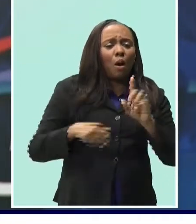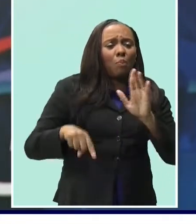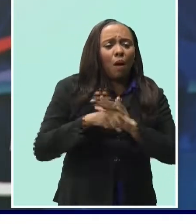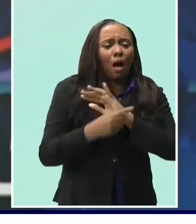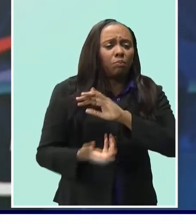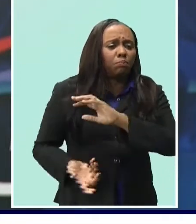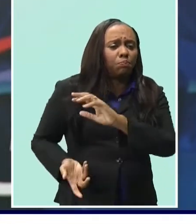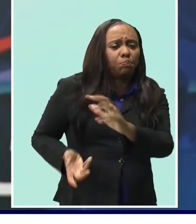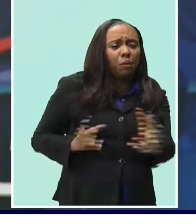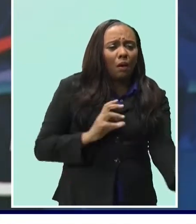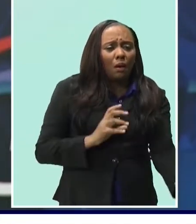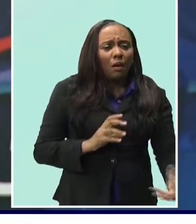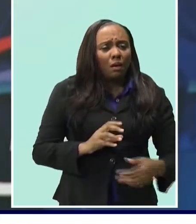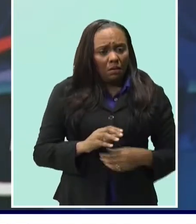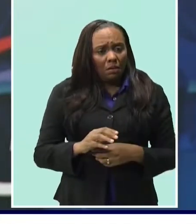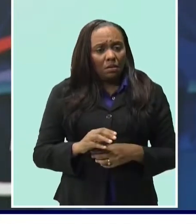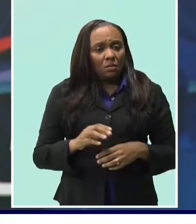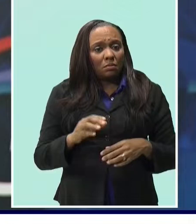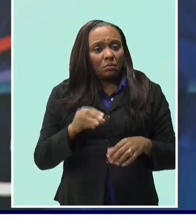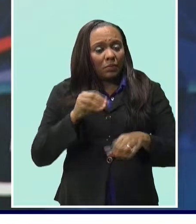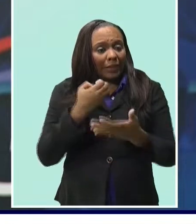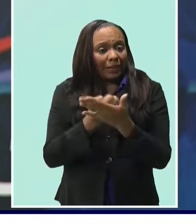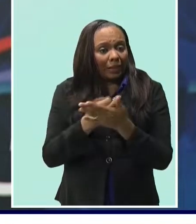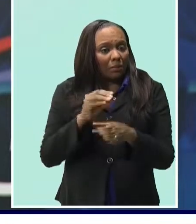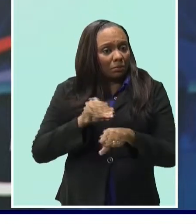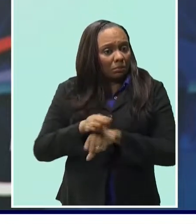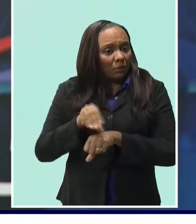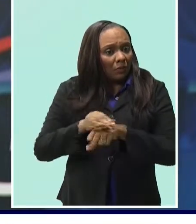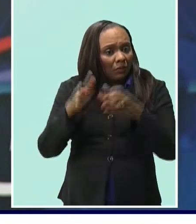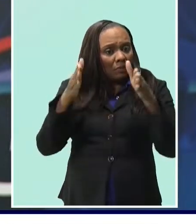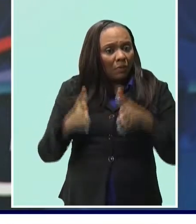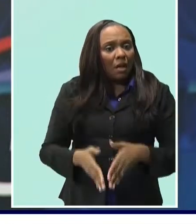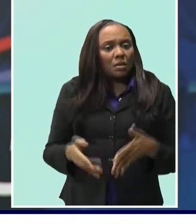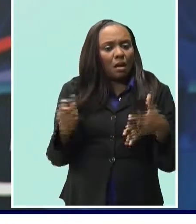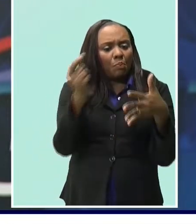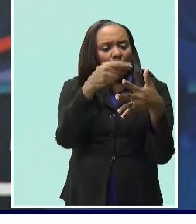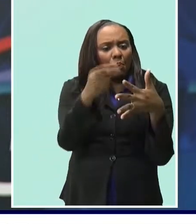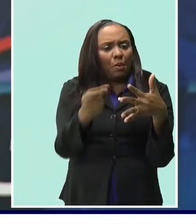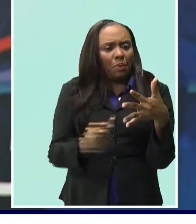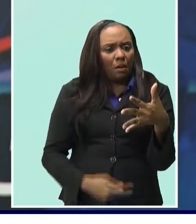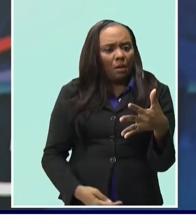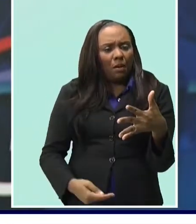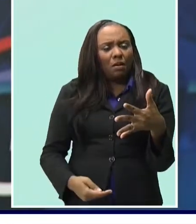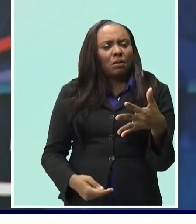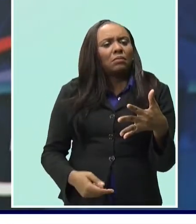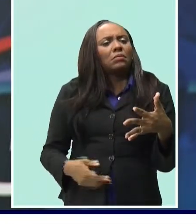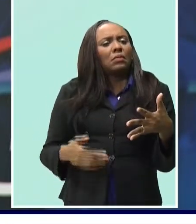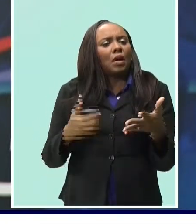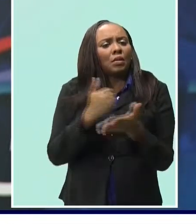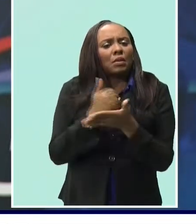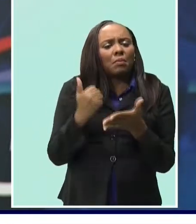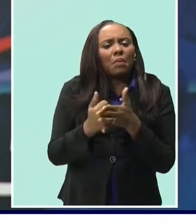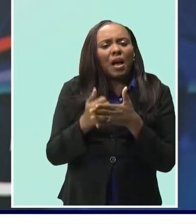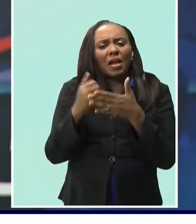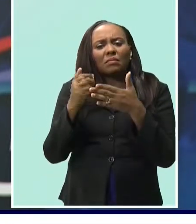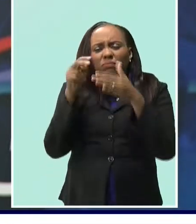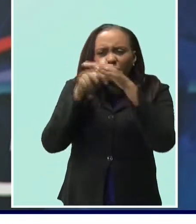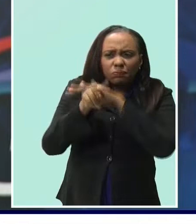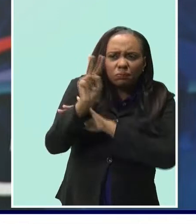COVID-19. IDB Regional Economic Advisor David Rosenblatt outlined what the bank would like to see happen in the